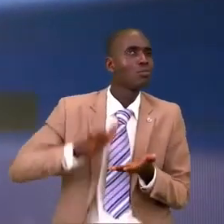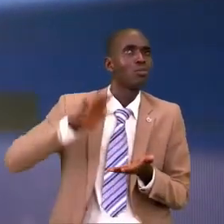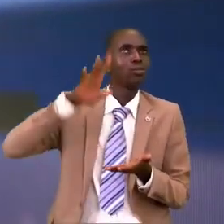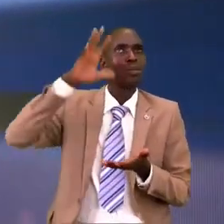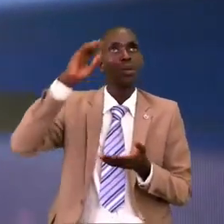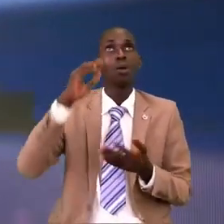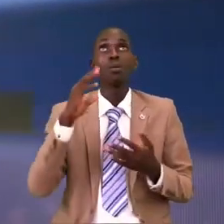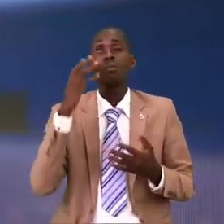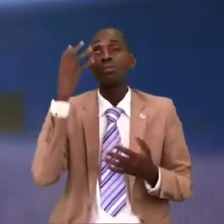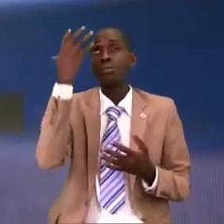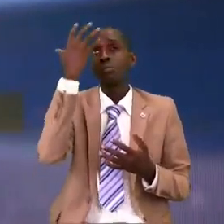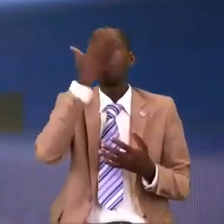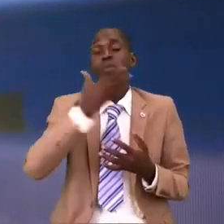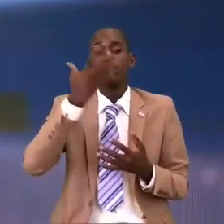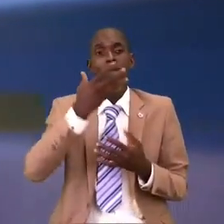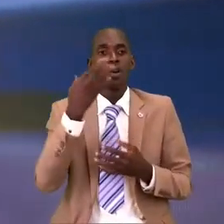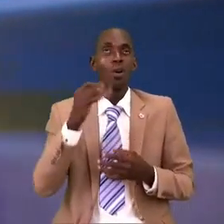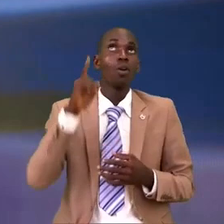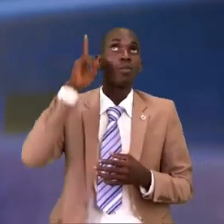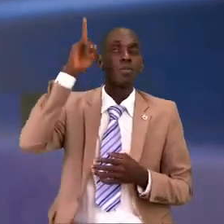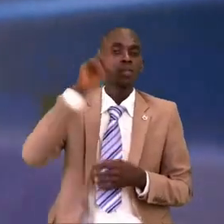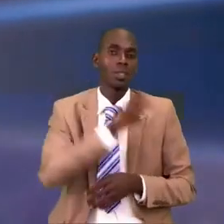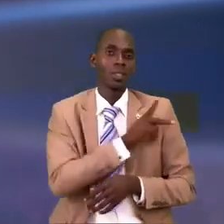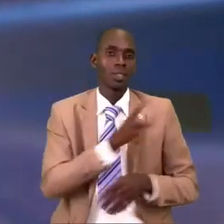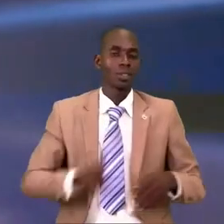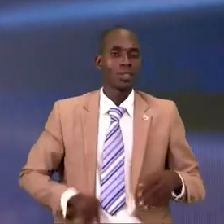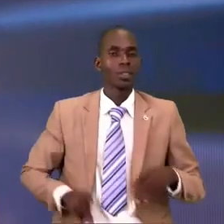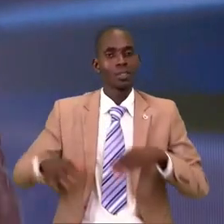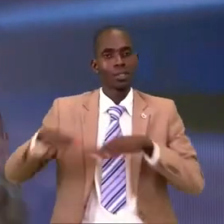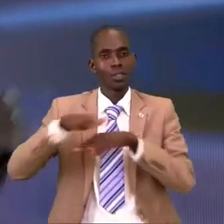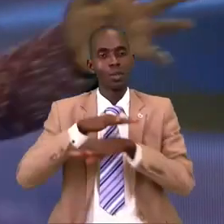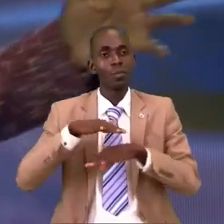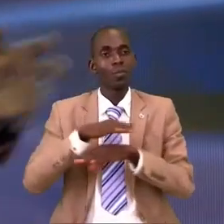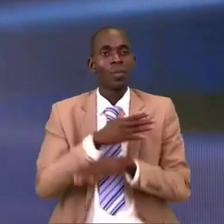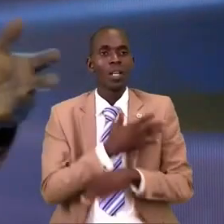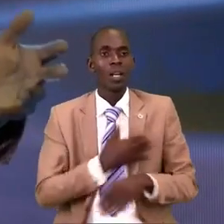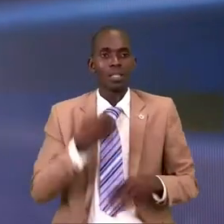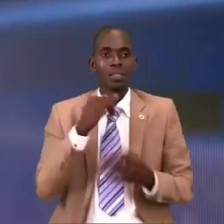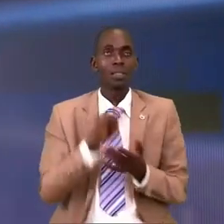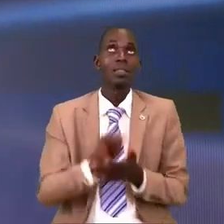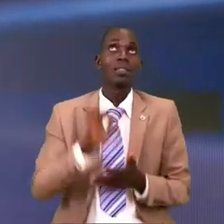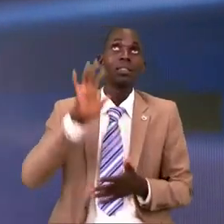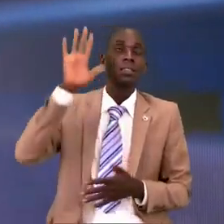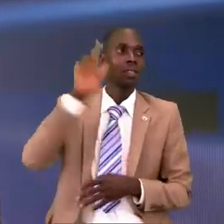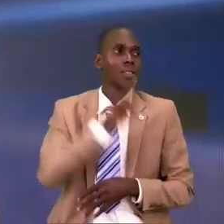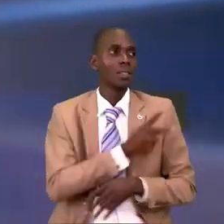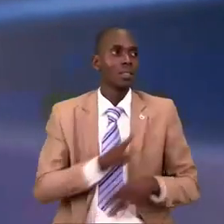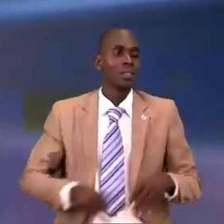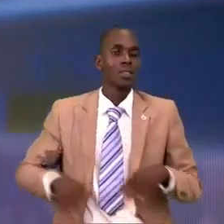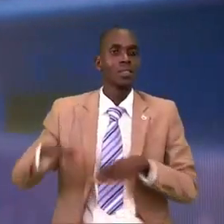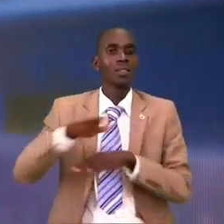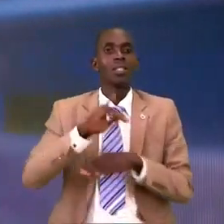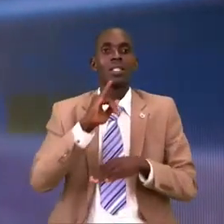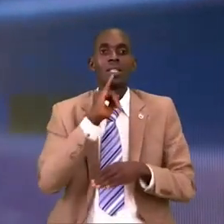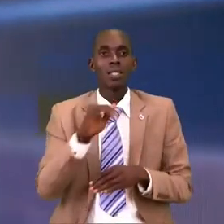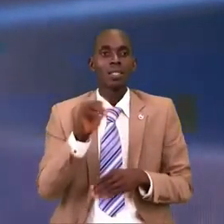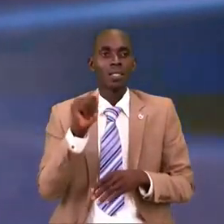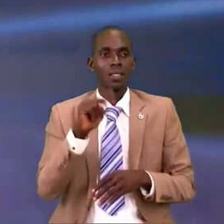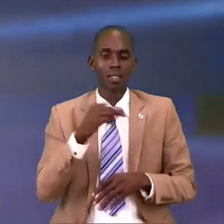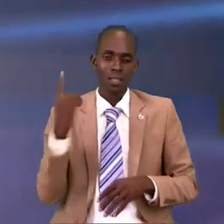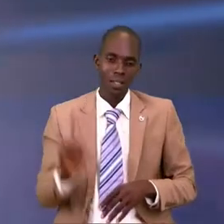an everlasting kingdom, eternal kingdom, unending kingdom, enduring kingdom, and